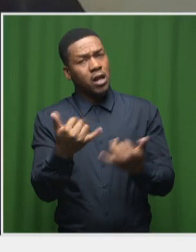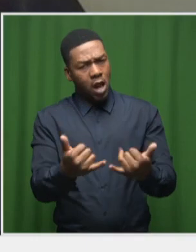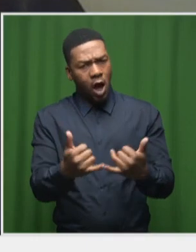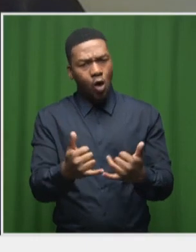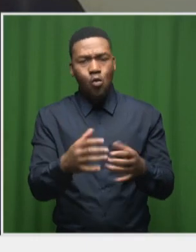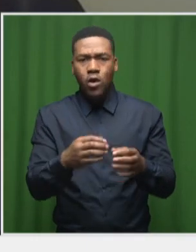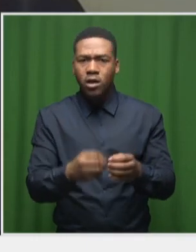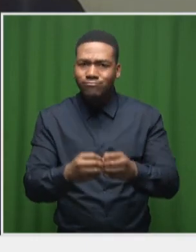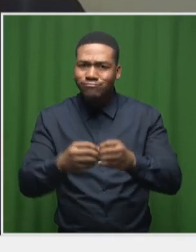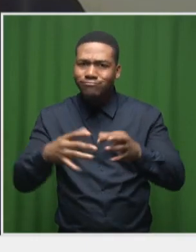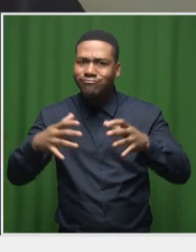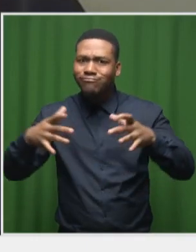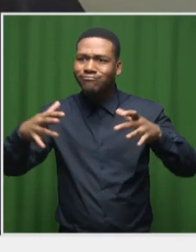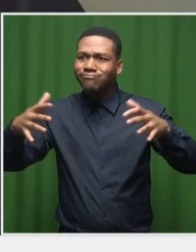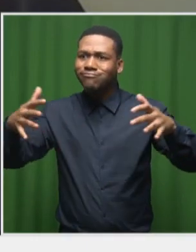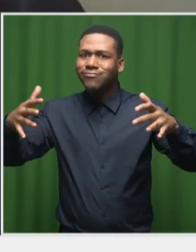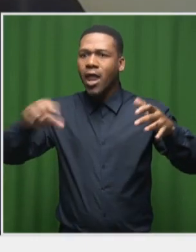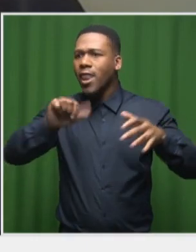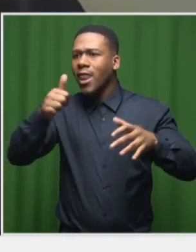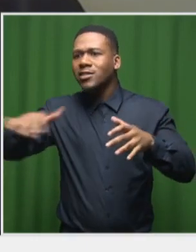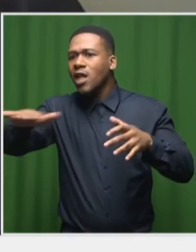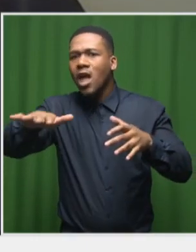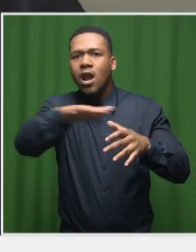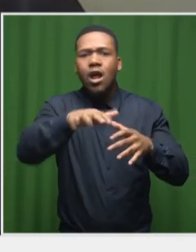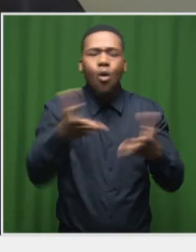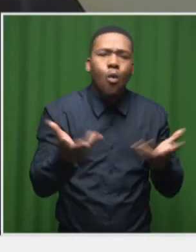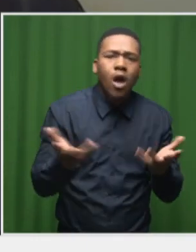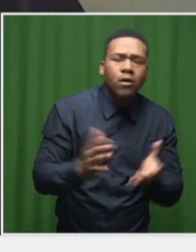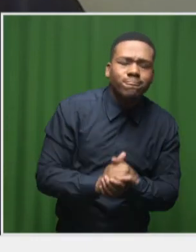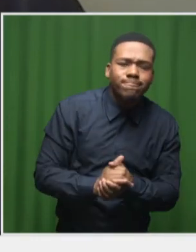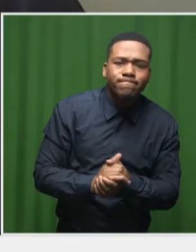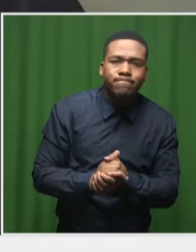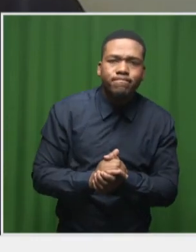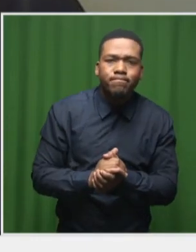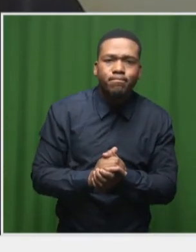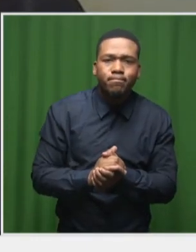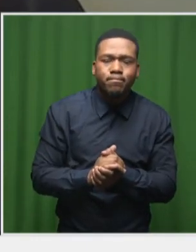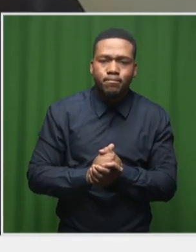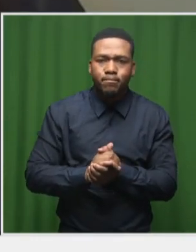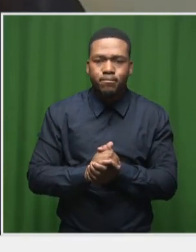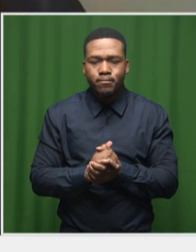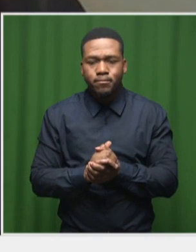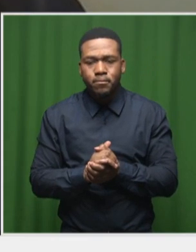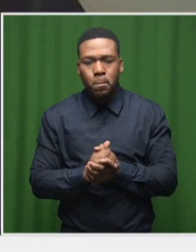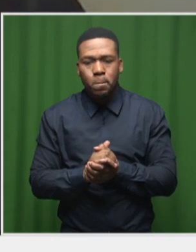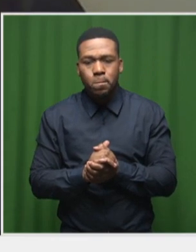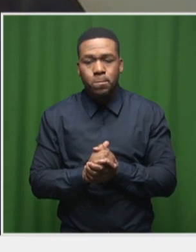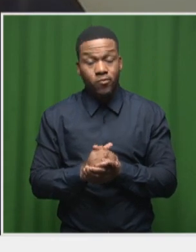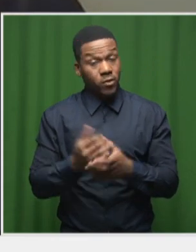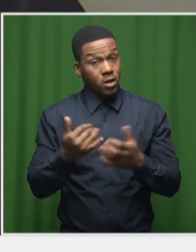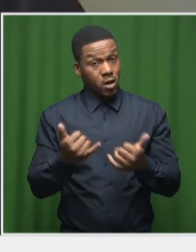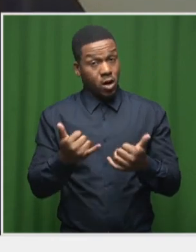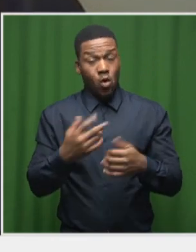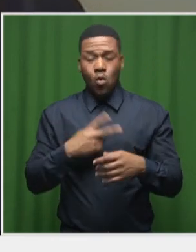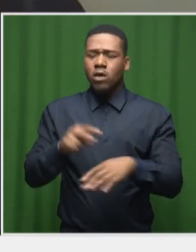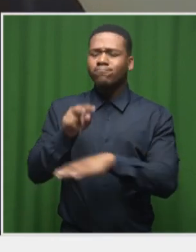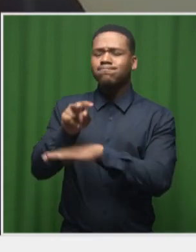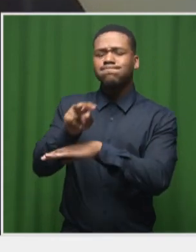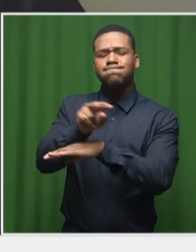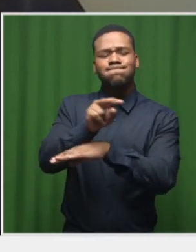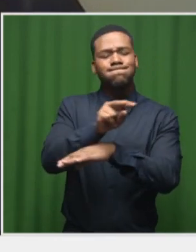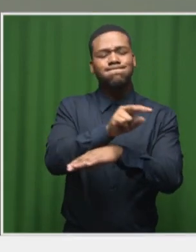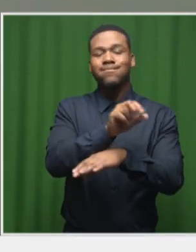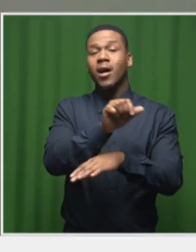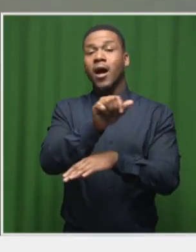project that's happening right now. Where to next with this? Yeah. So we're still looking at the